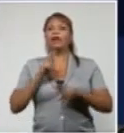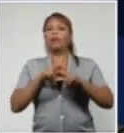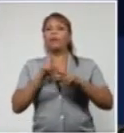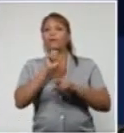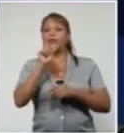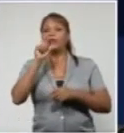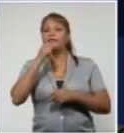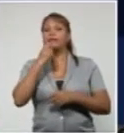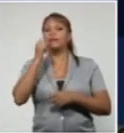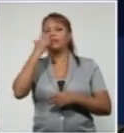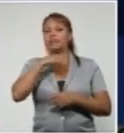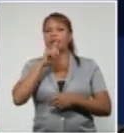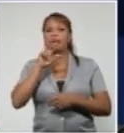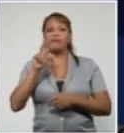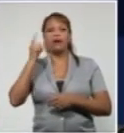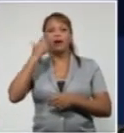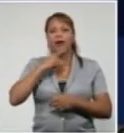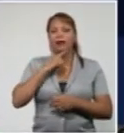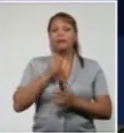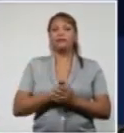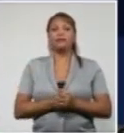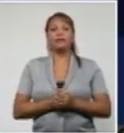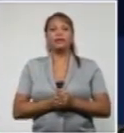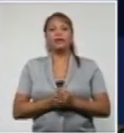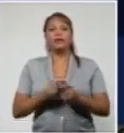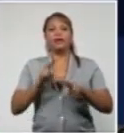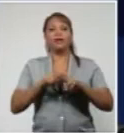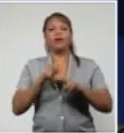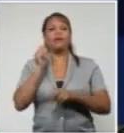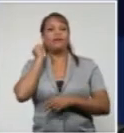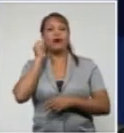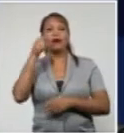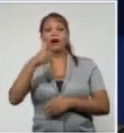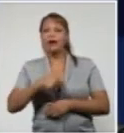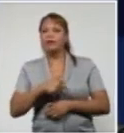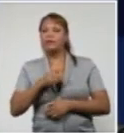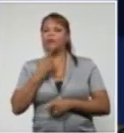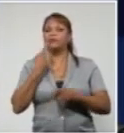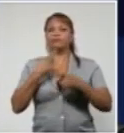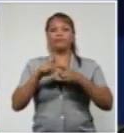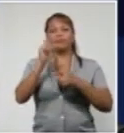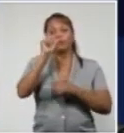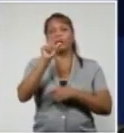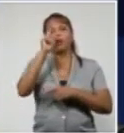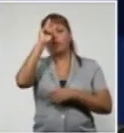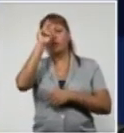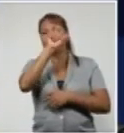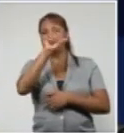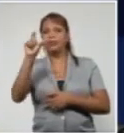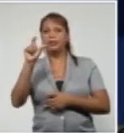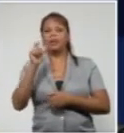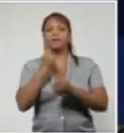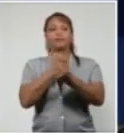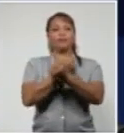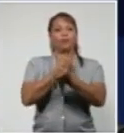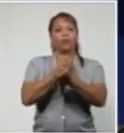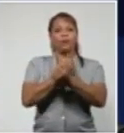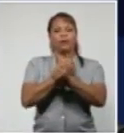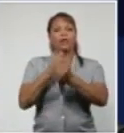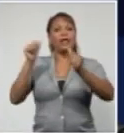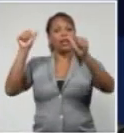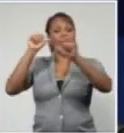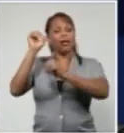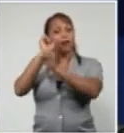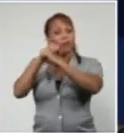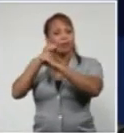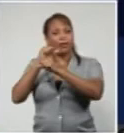Lab, the Hermanos Almajeros Hospital Laboratory, the Molecular Immunology Center,